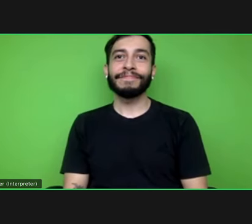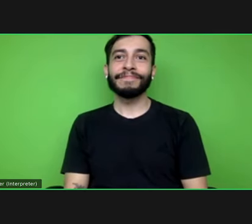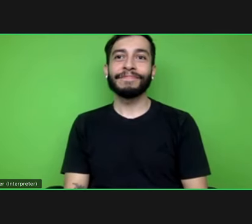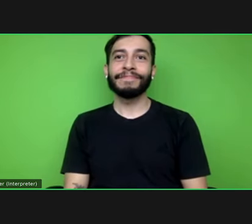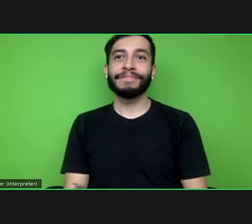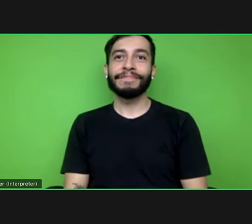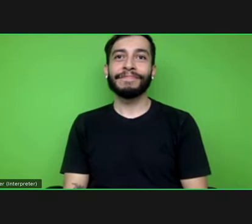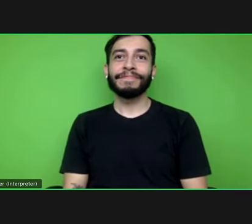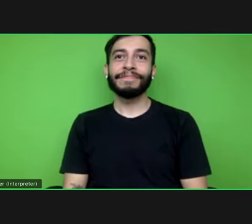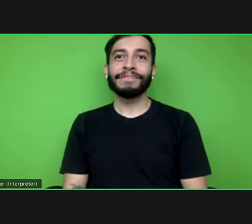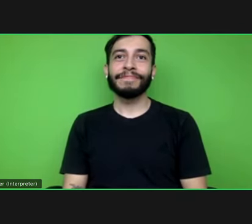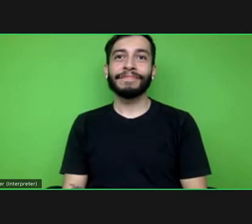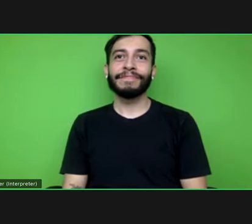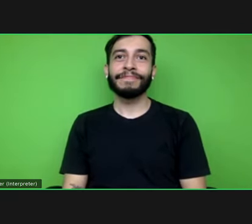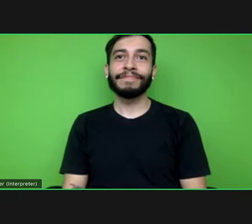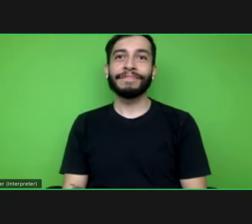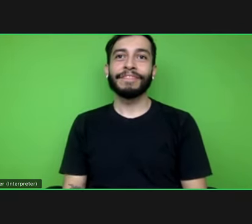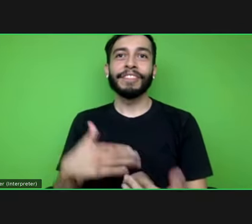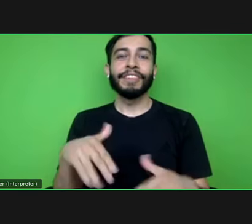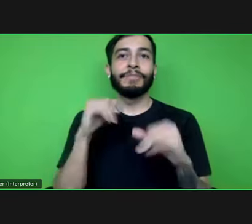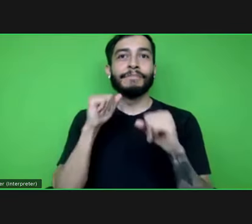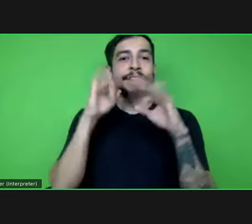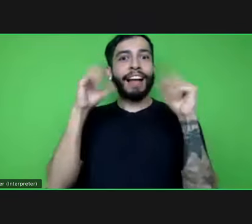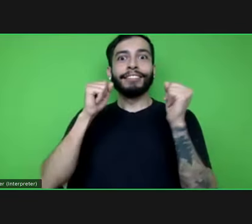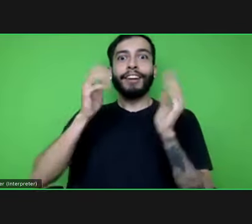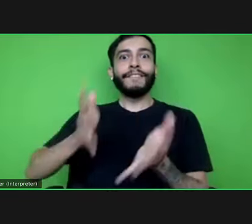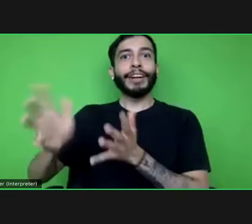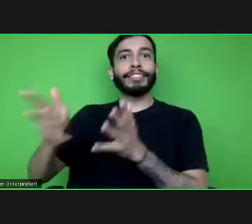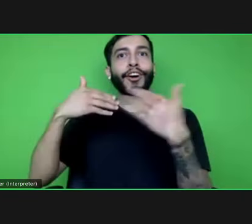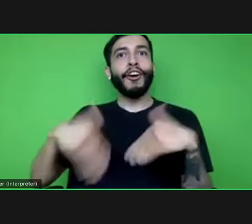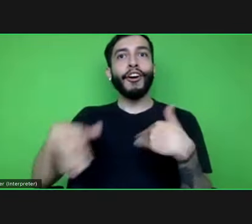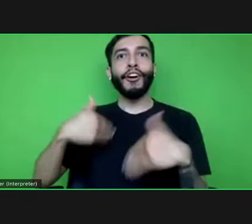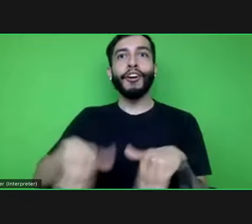There's more. We're excited to continue this.